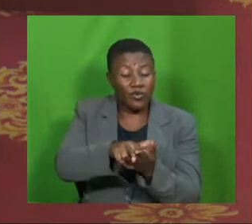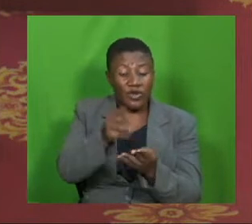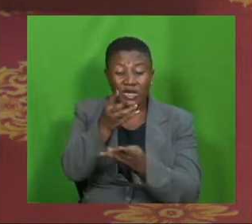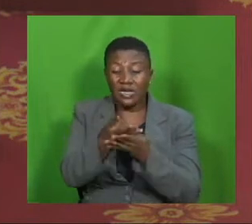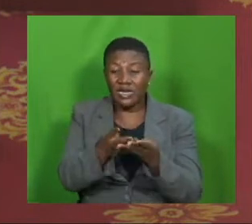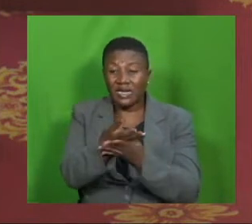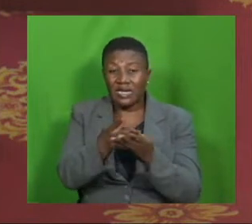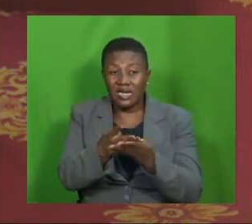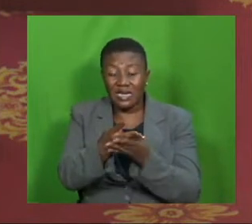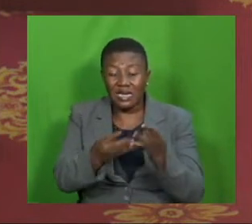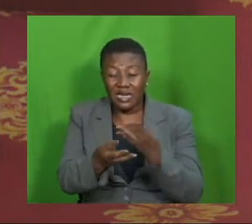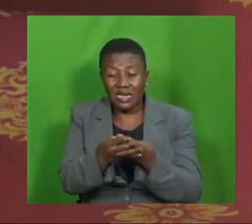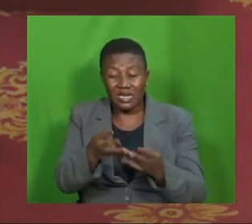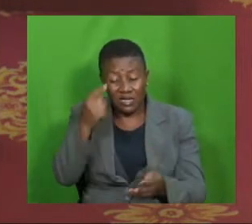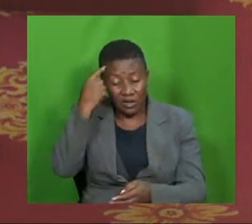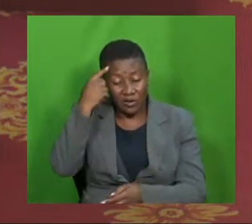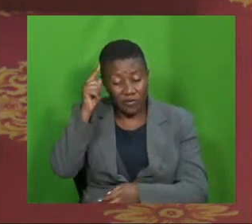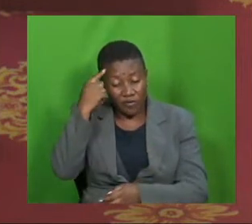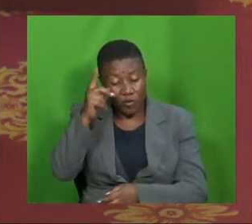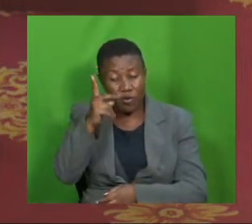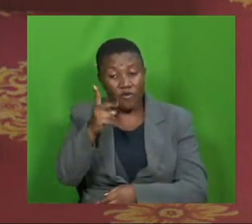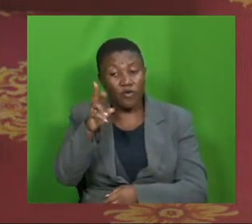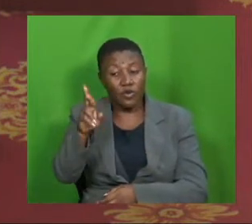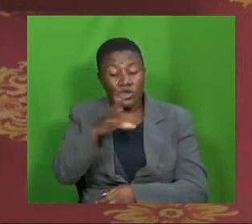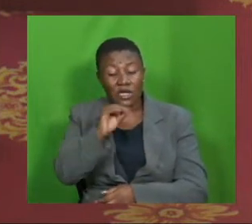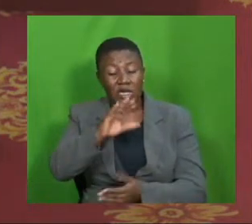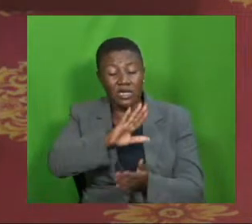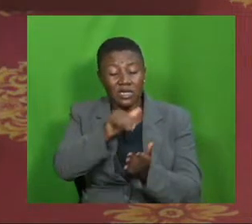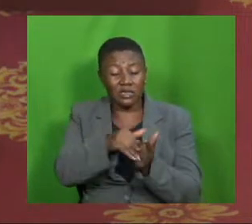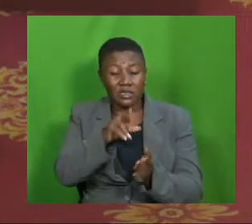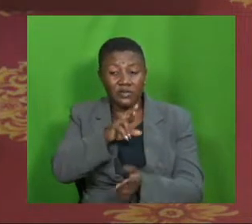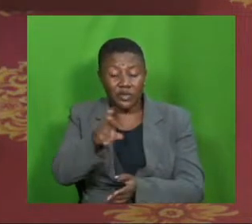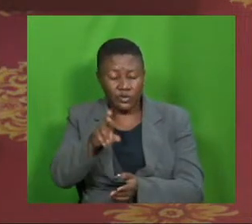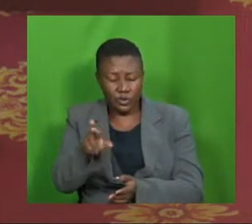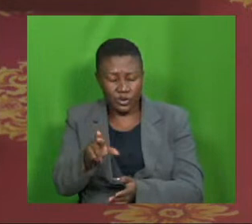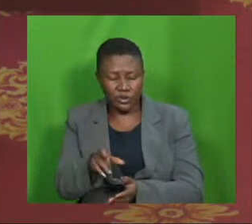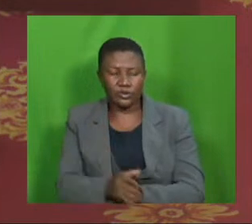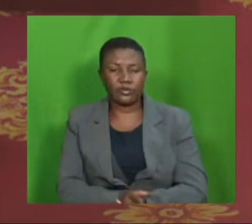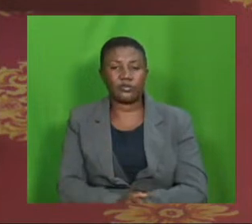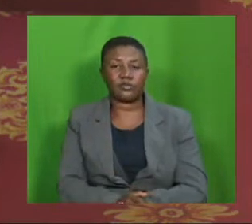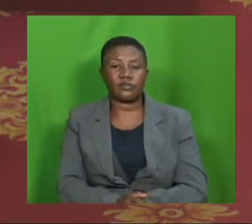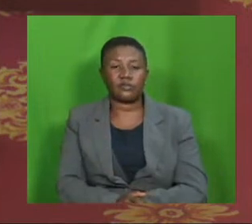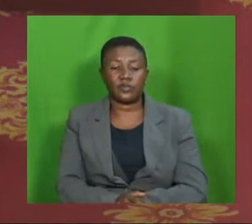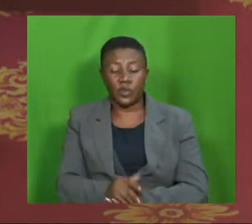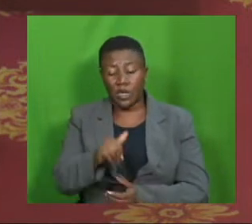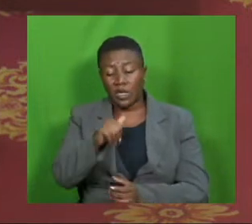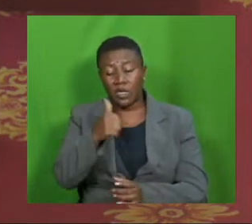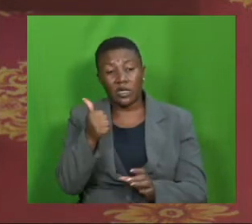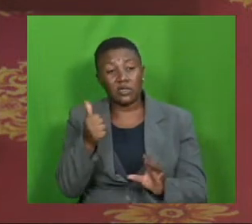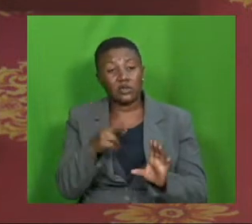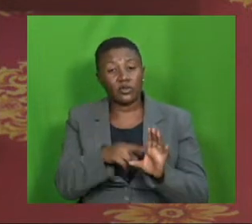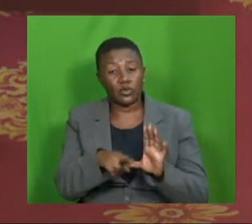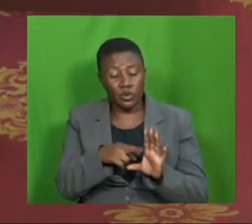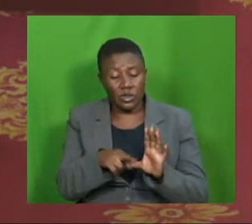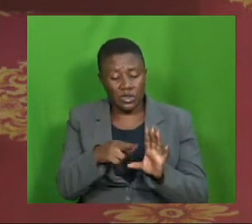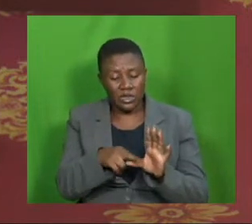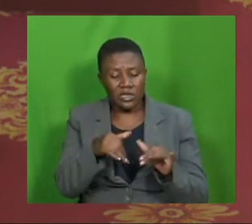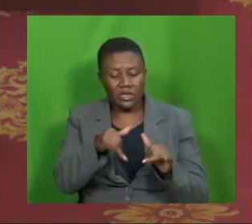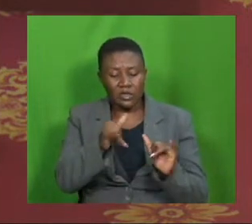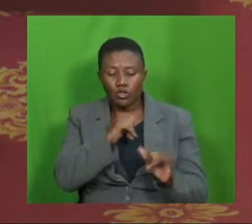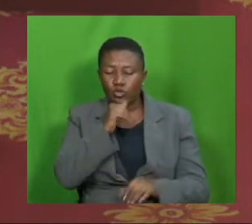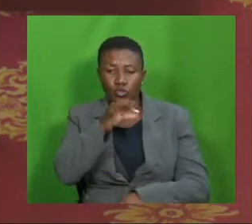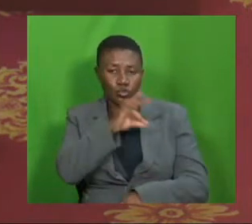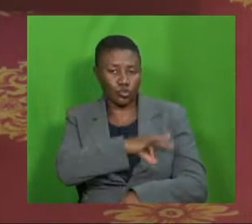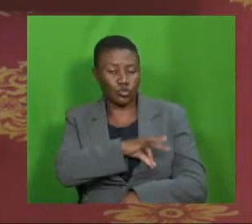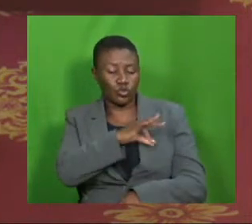artisanal fisher folks in the Volta and Central regions, respectively. Other regions are yet to benefit from